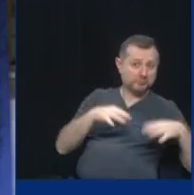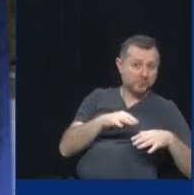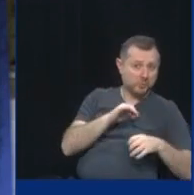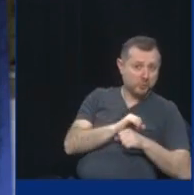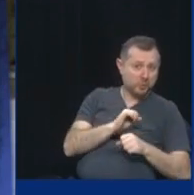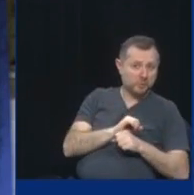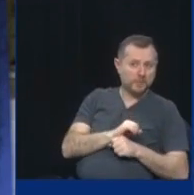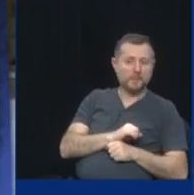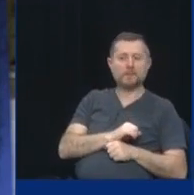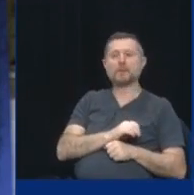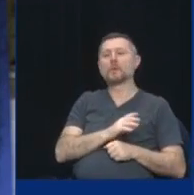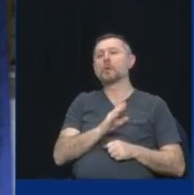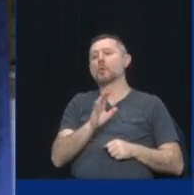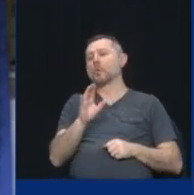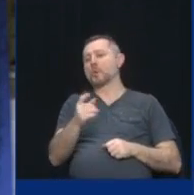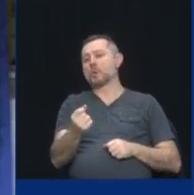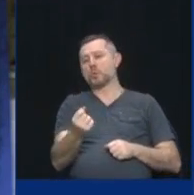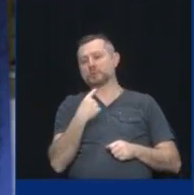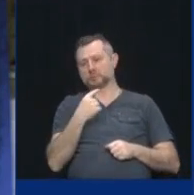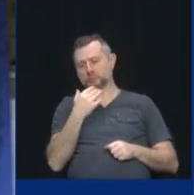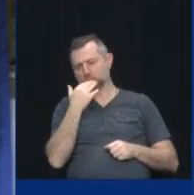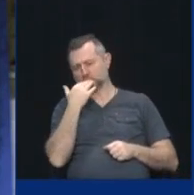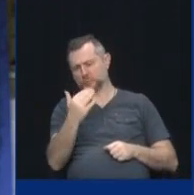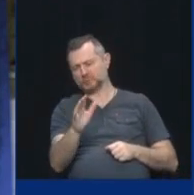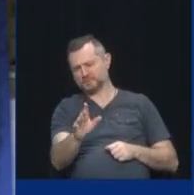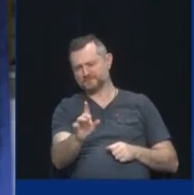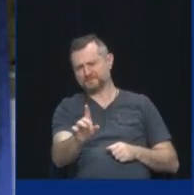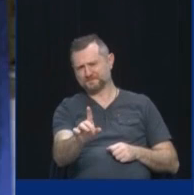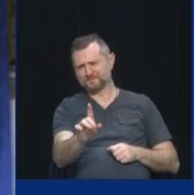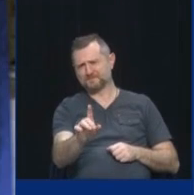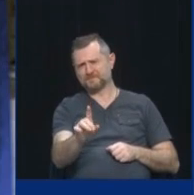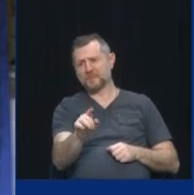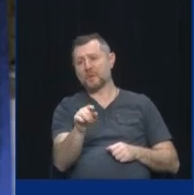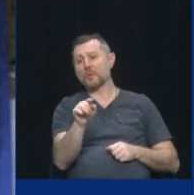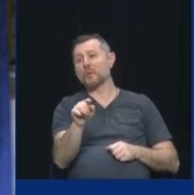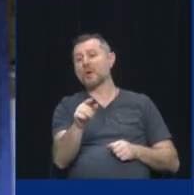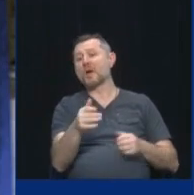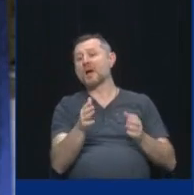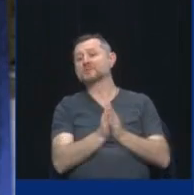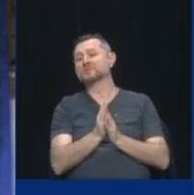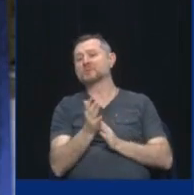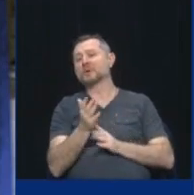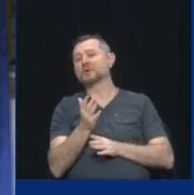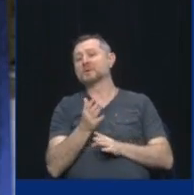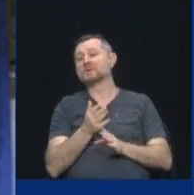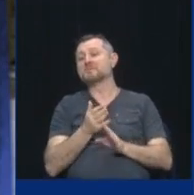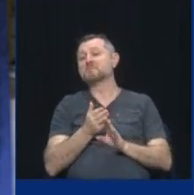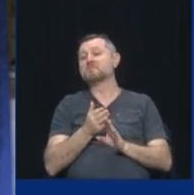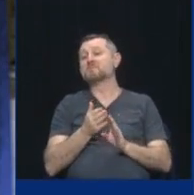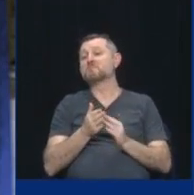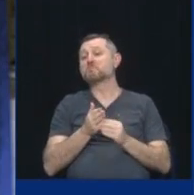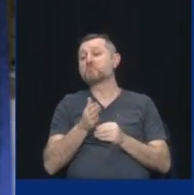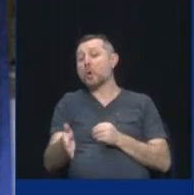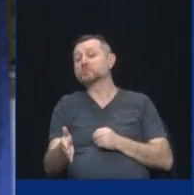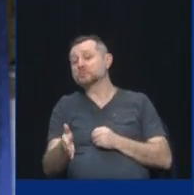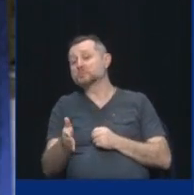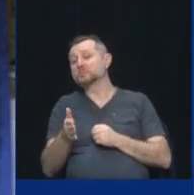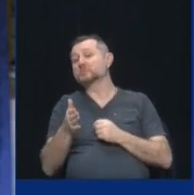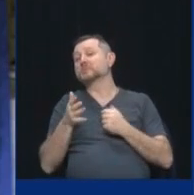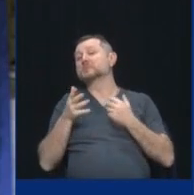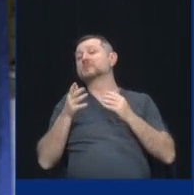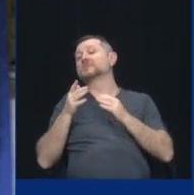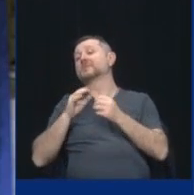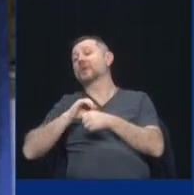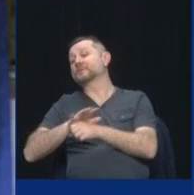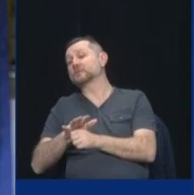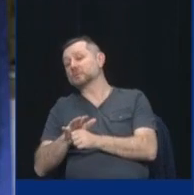Midtown. The question is a good one, because you're asking, post-COVID, what will the economic